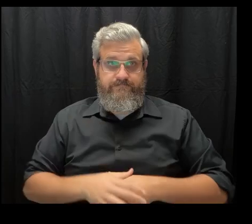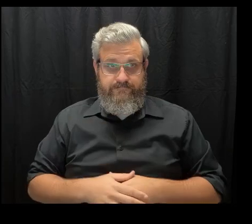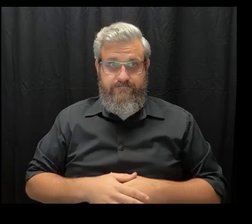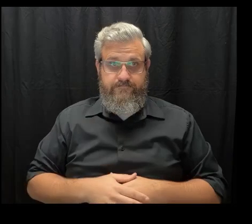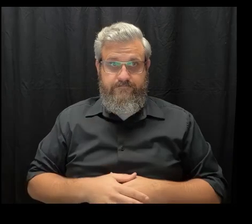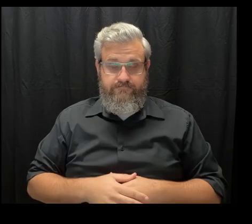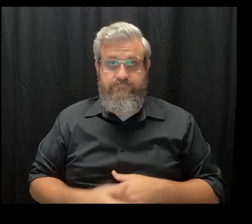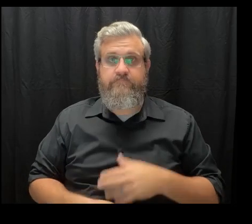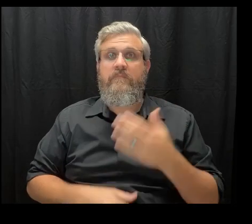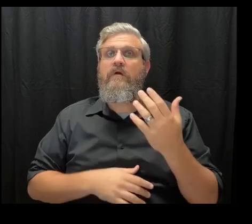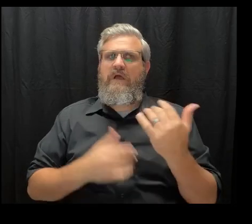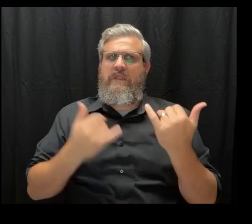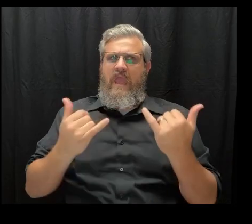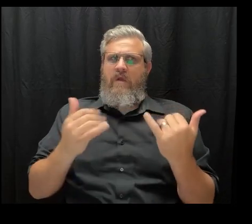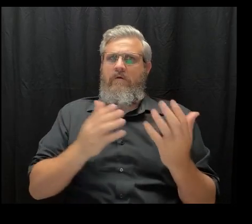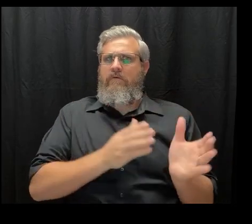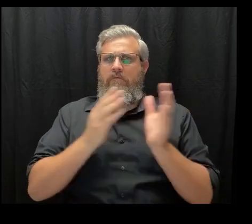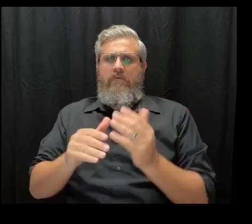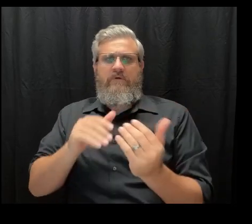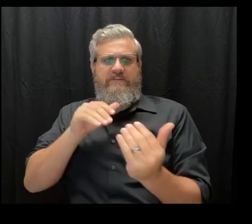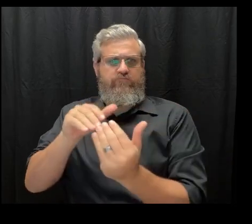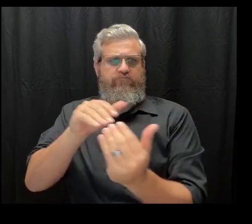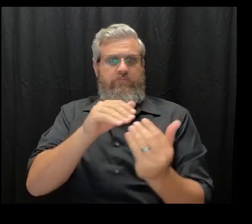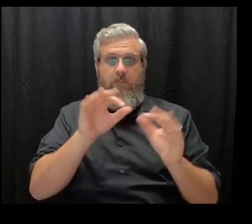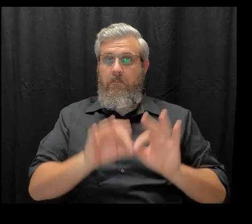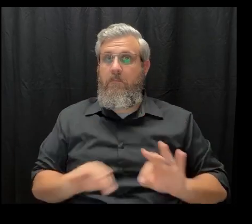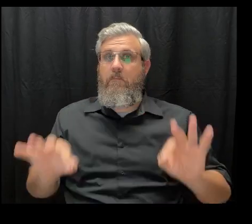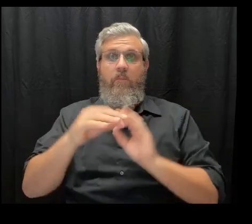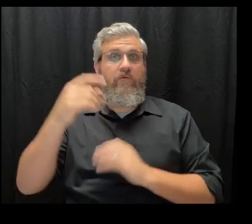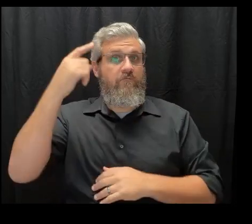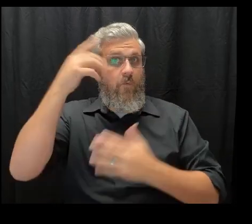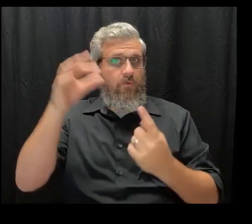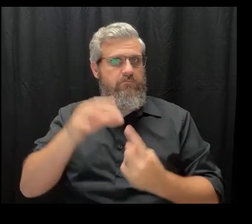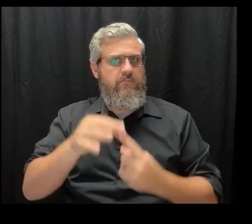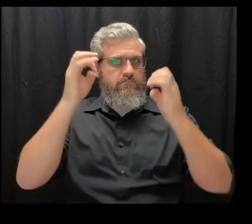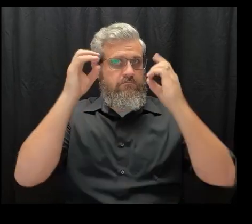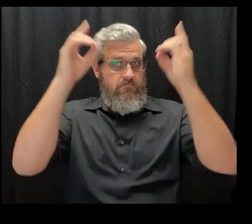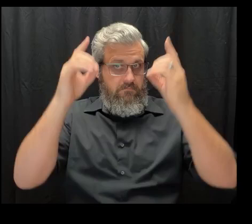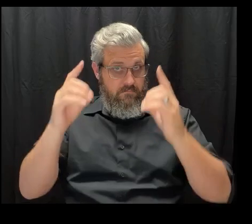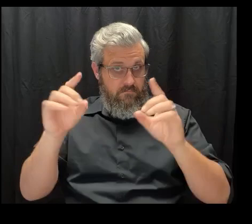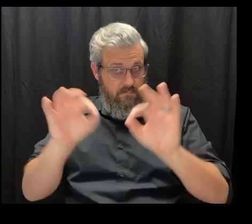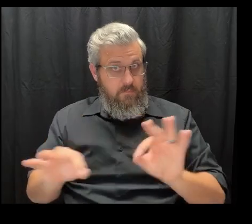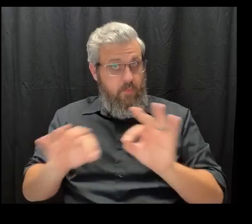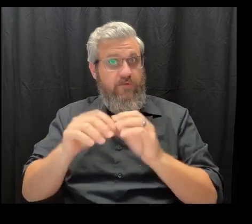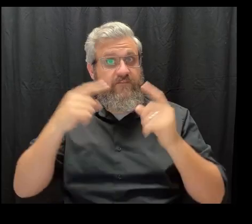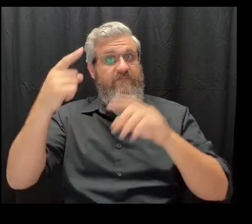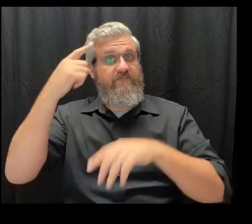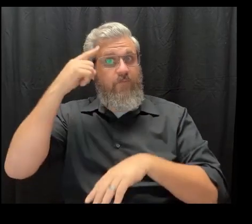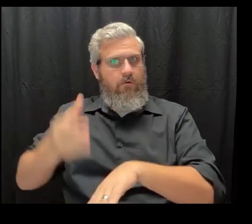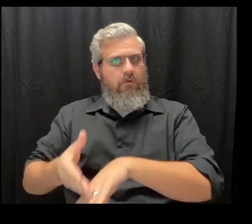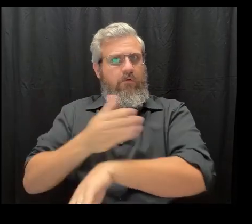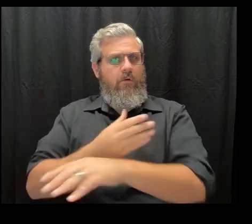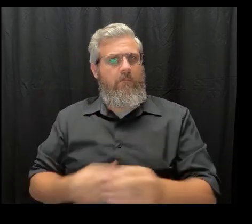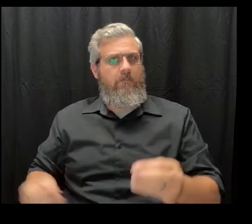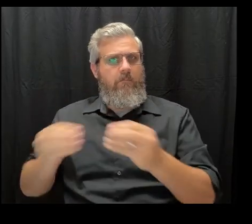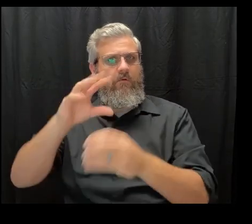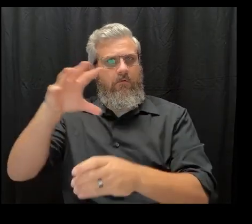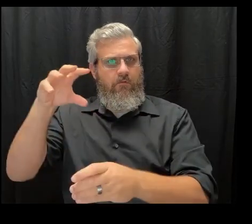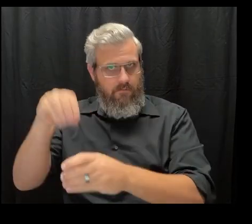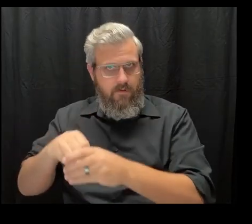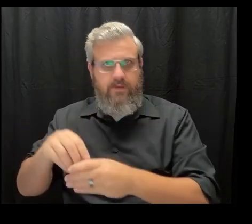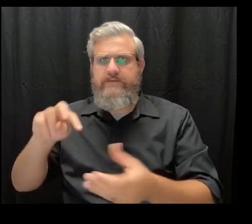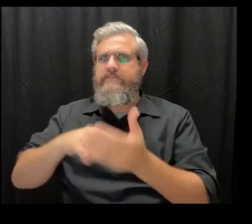Differentiation is a strategy that's essential in special education and effective for increasing engagement. It means adjusting instruction to meet the diverse